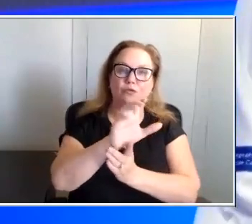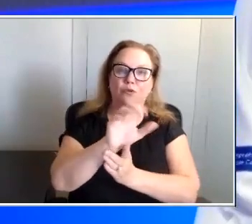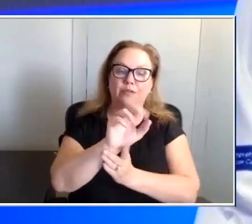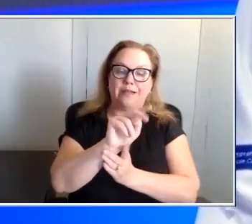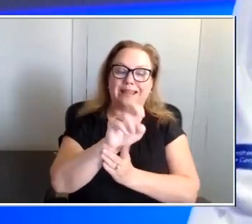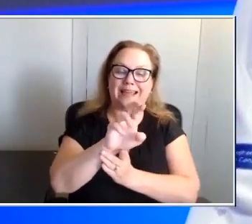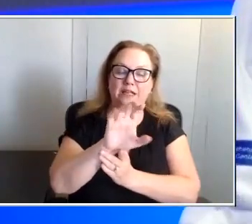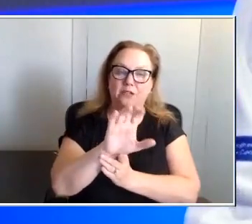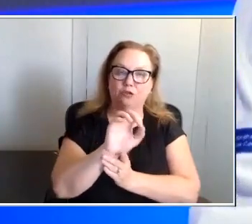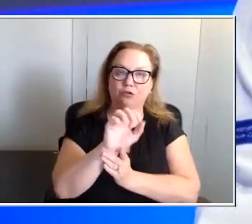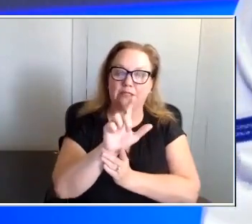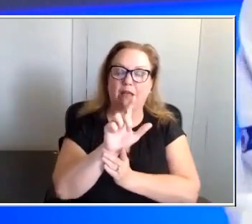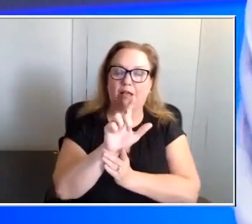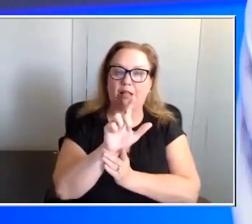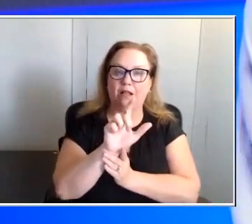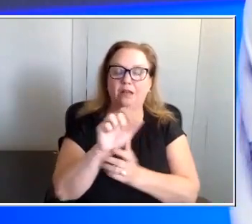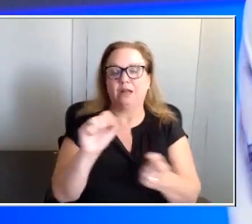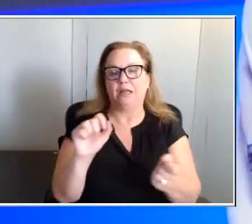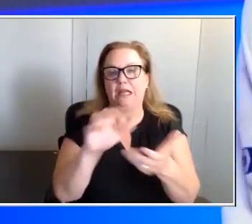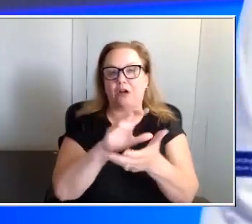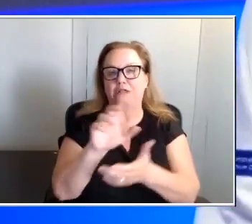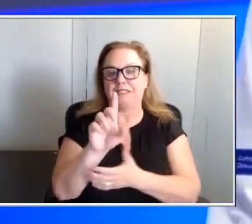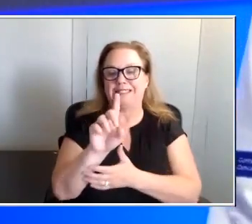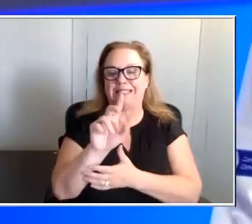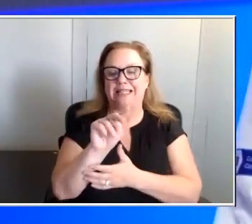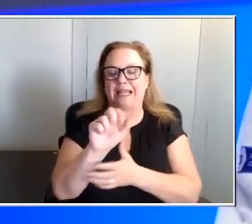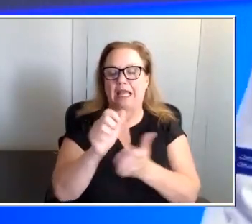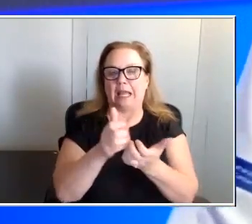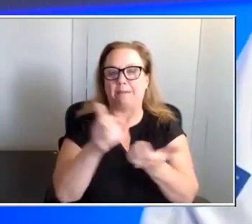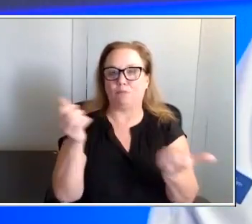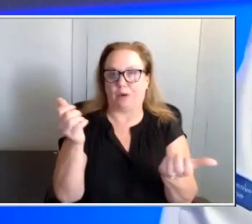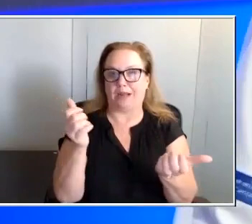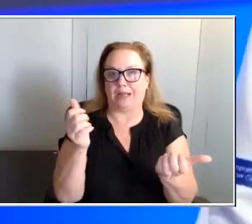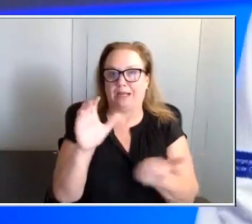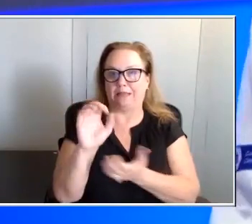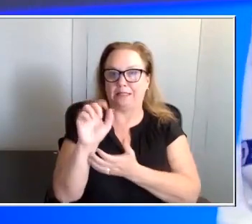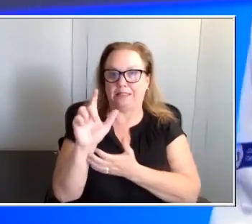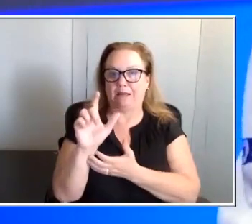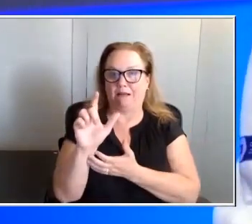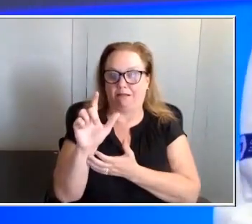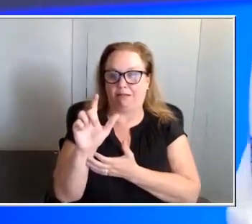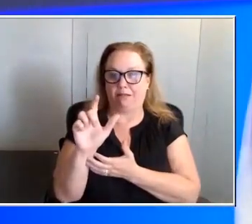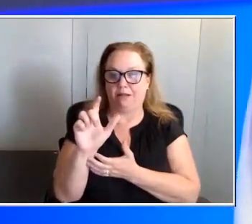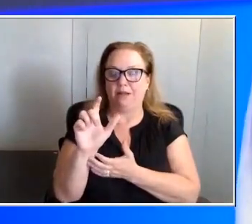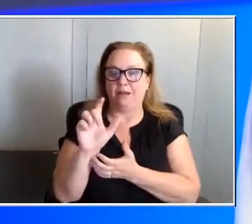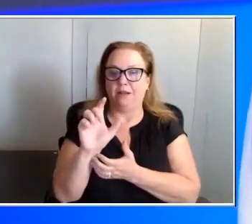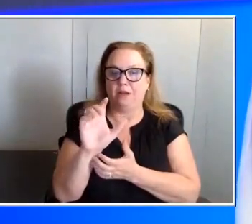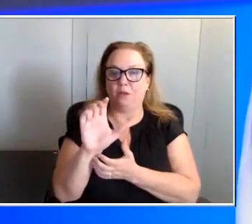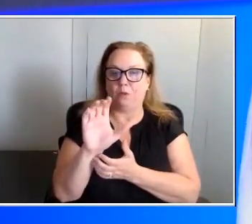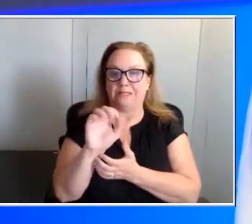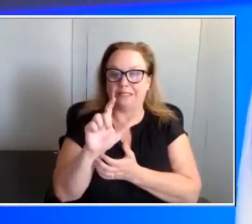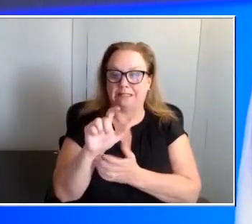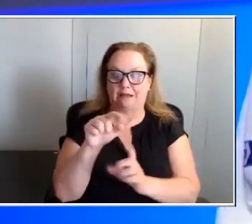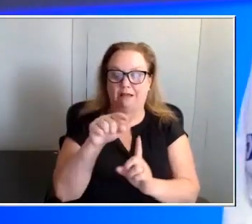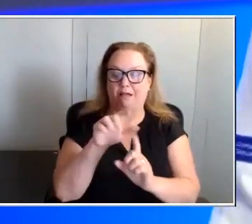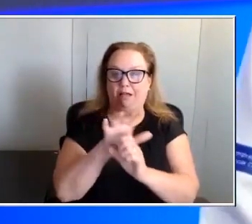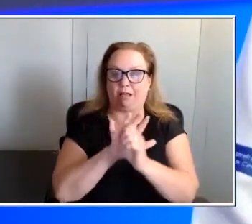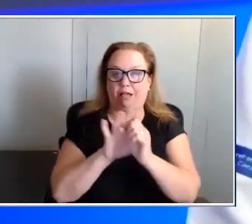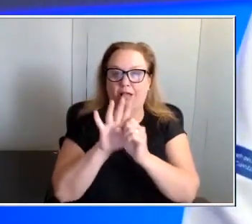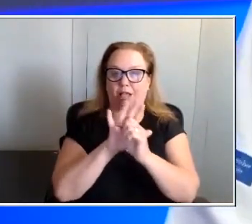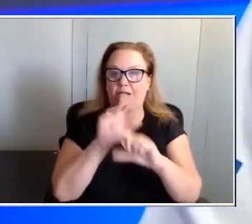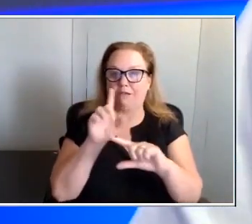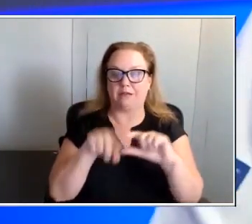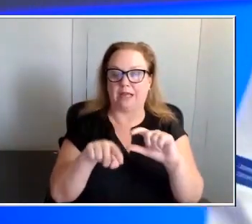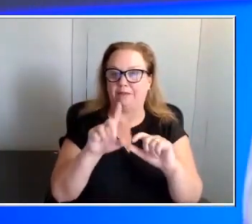it basically causes DNA break in the cell. And as people can understand, once a cell no longer has a working DNA, the cell